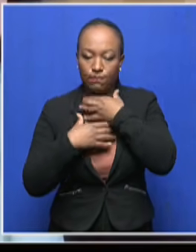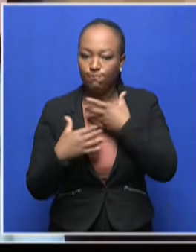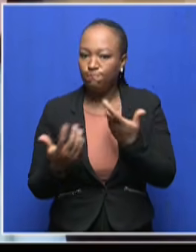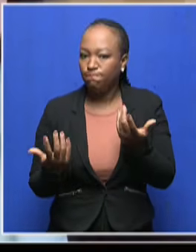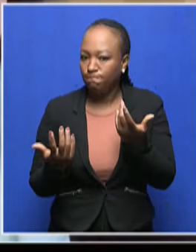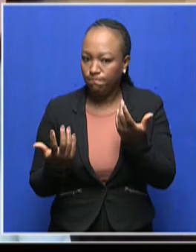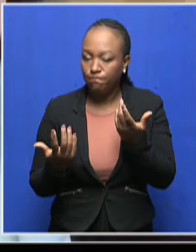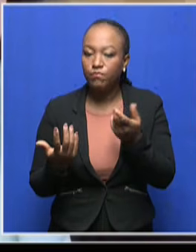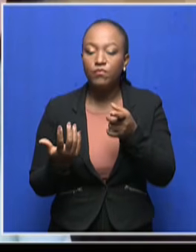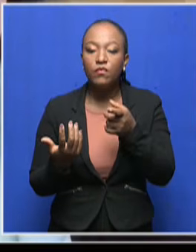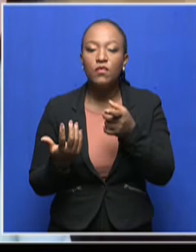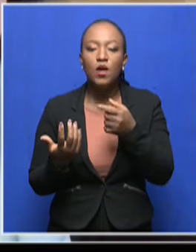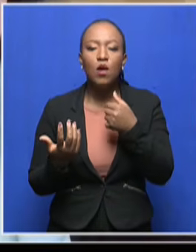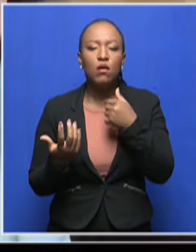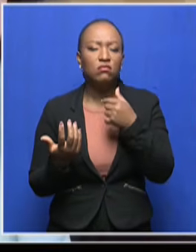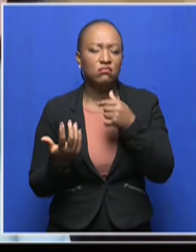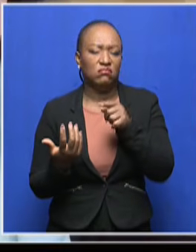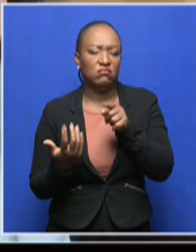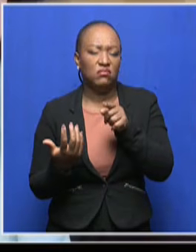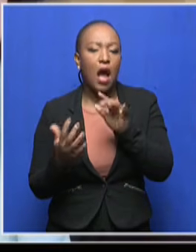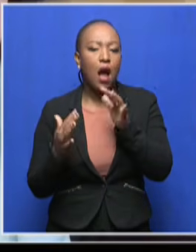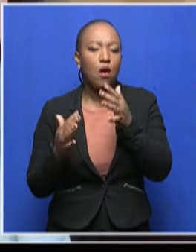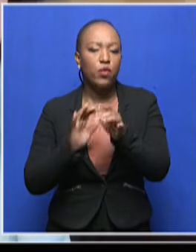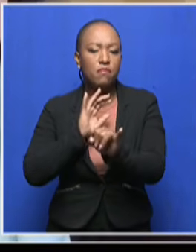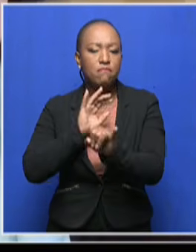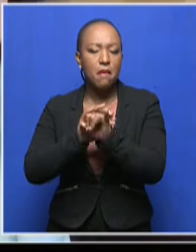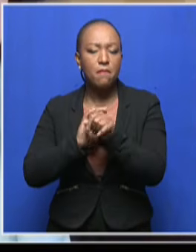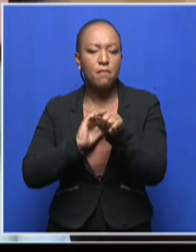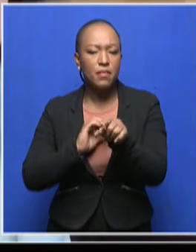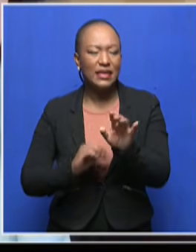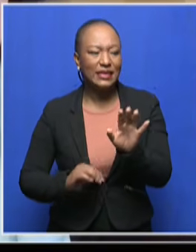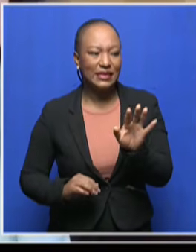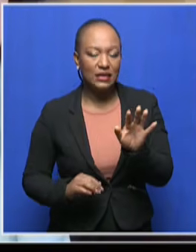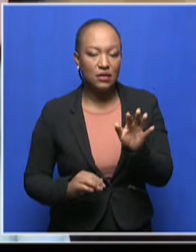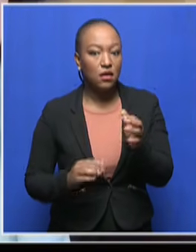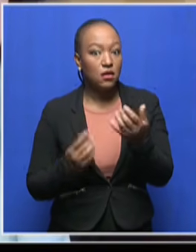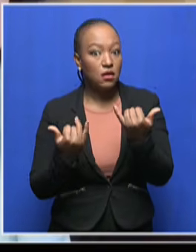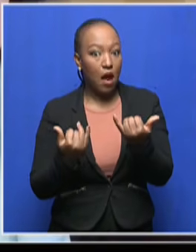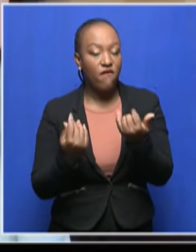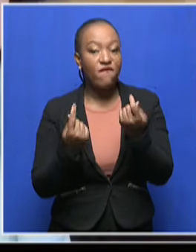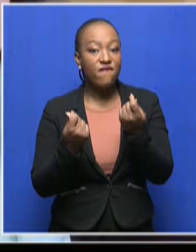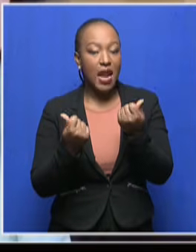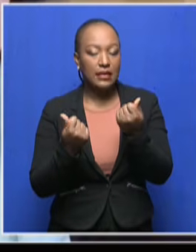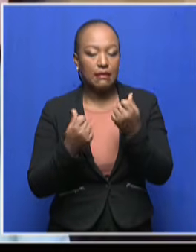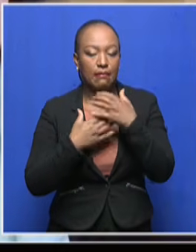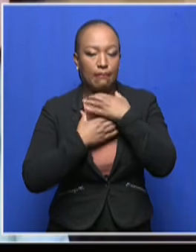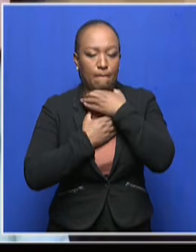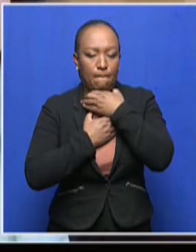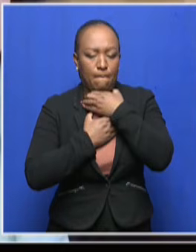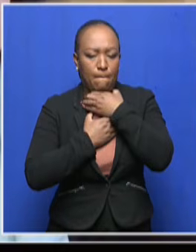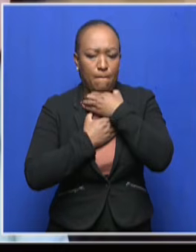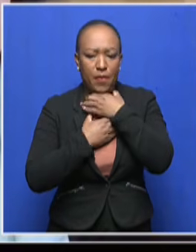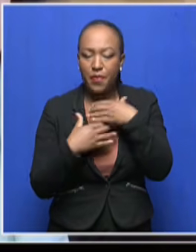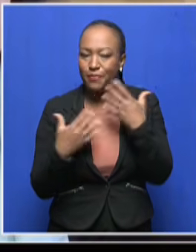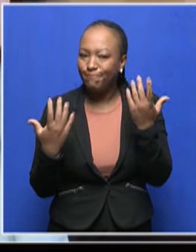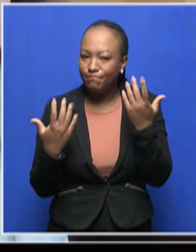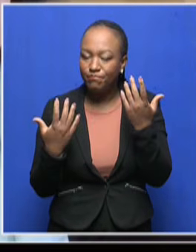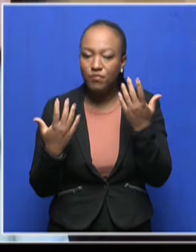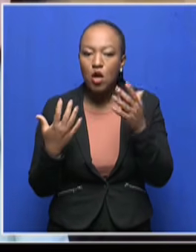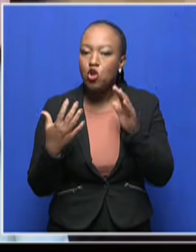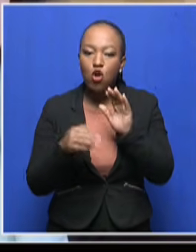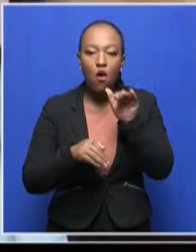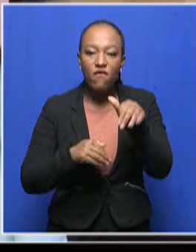are those signs that we should look for to say, hang on, you're actually getting into financial distress? This isn't a matter of